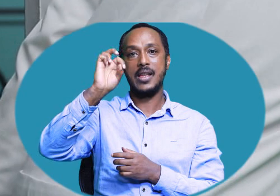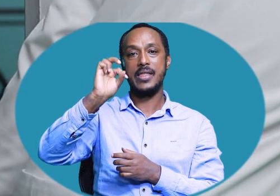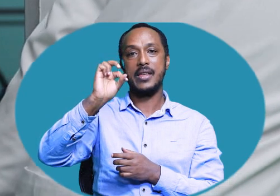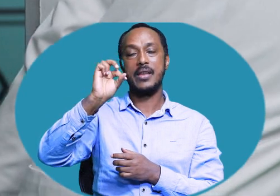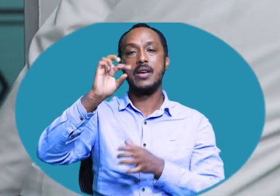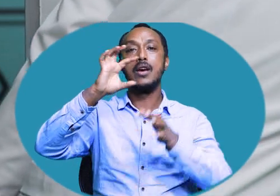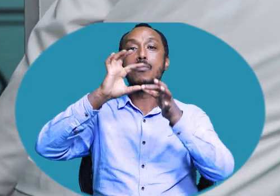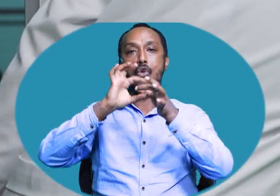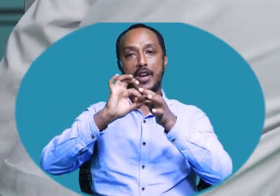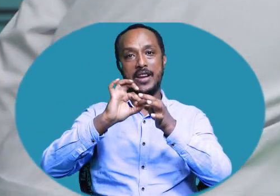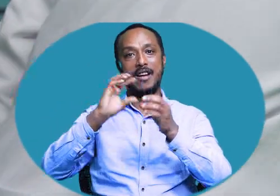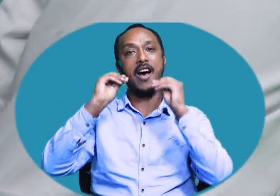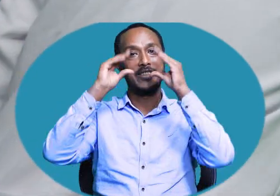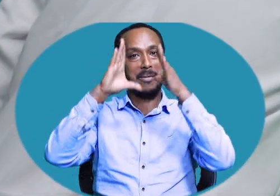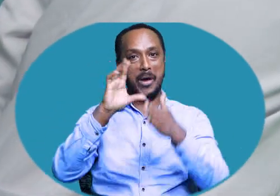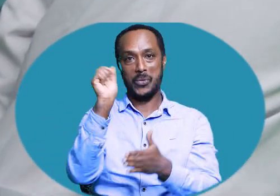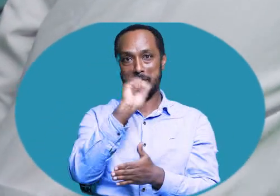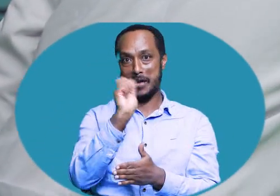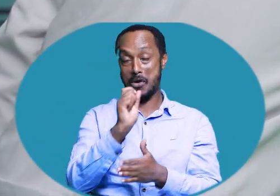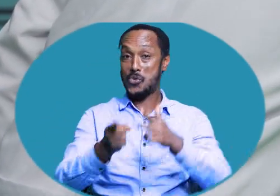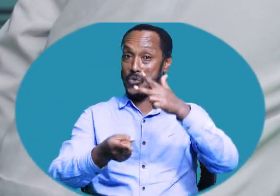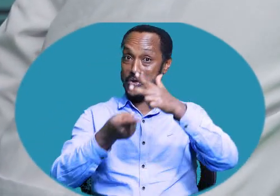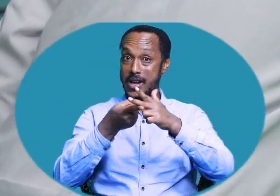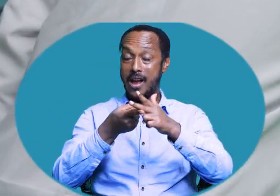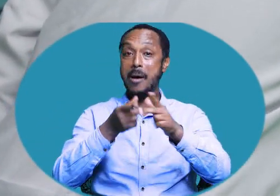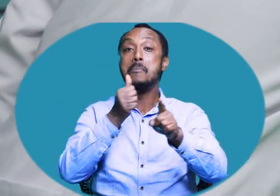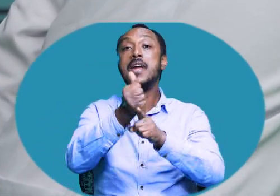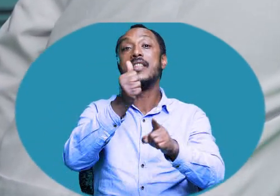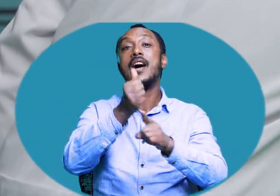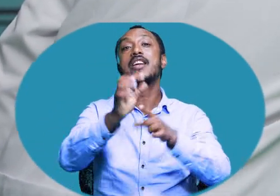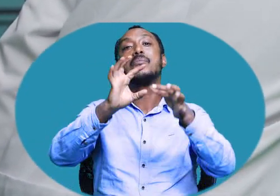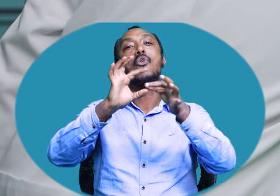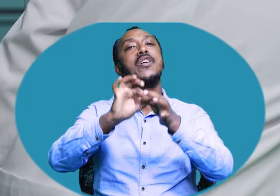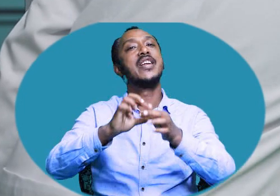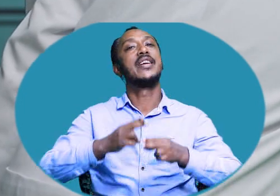Covalent bonding. 3. Metallic bonding.